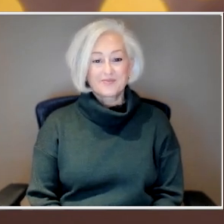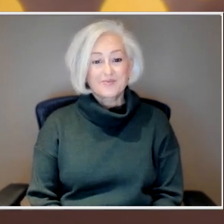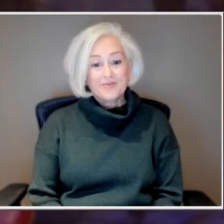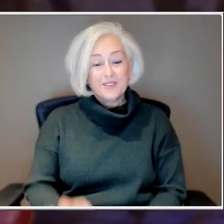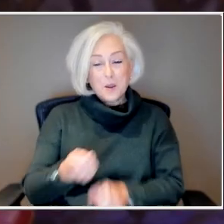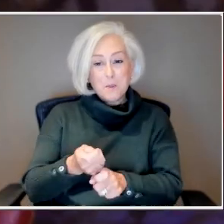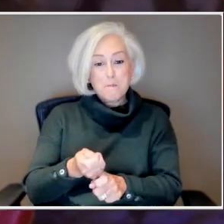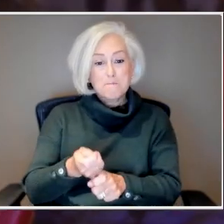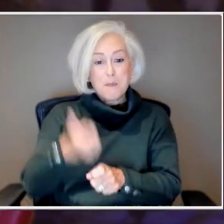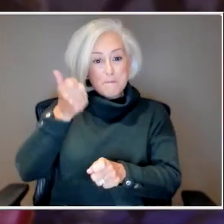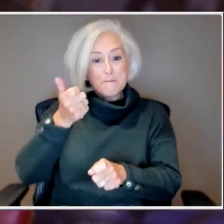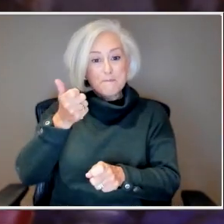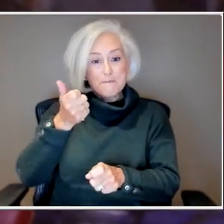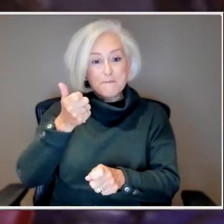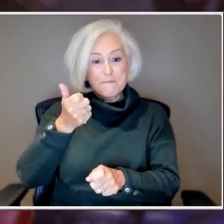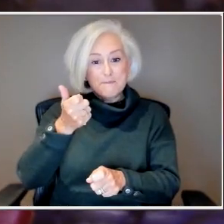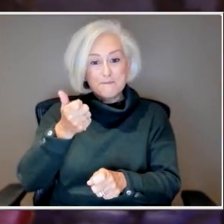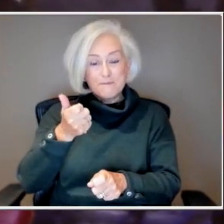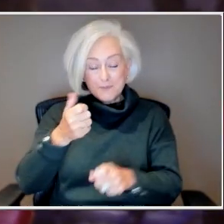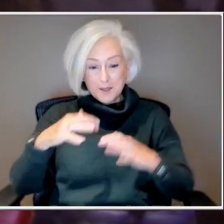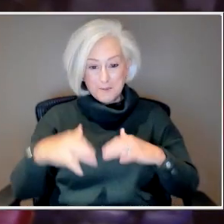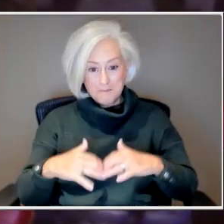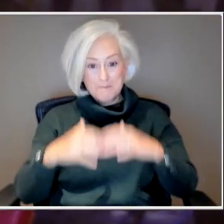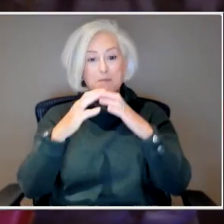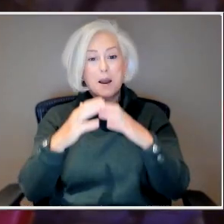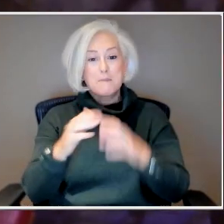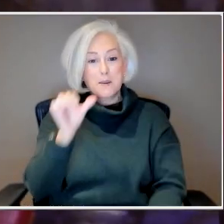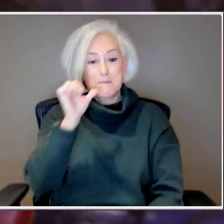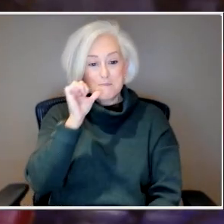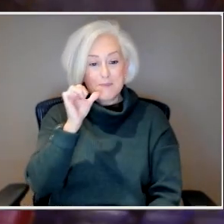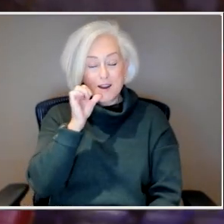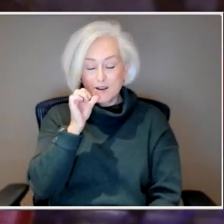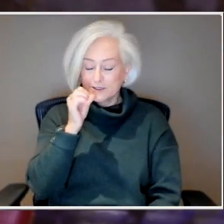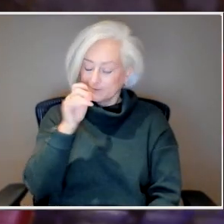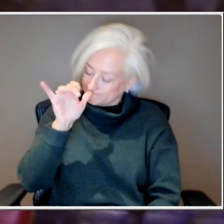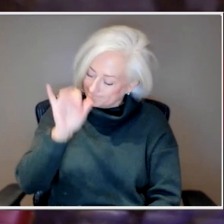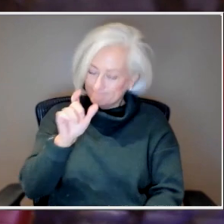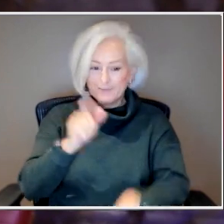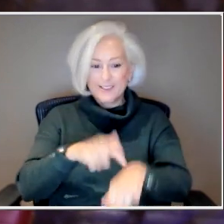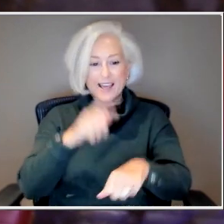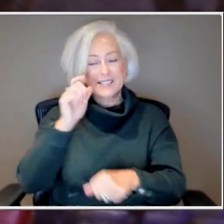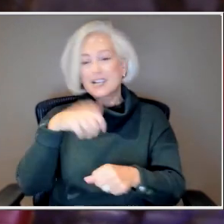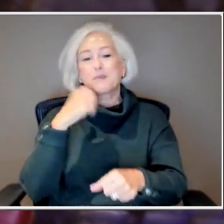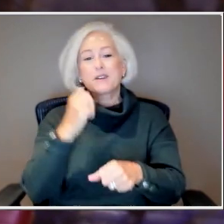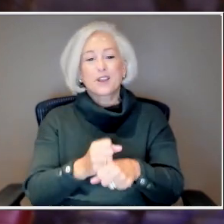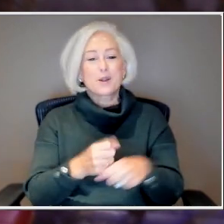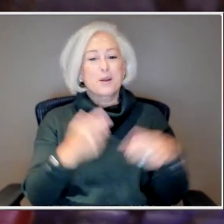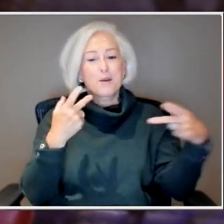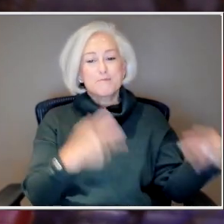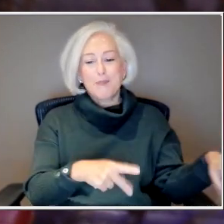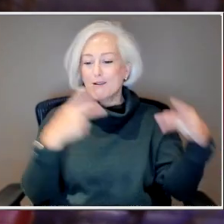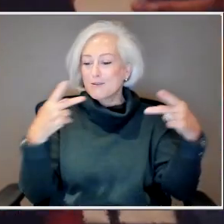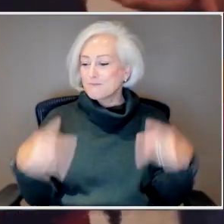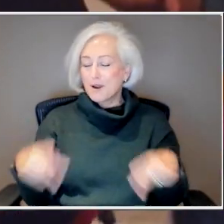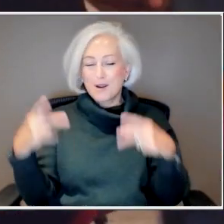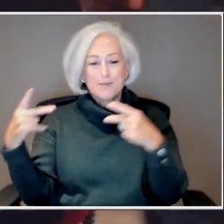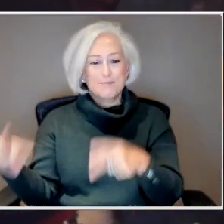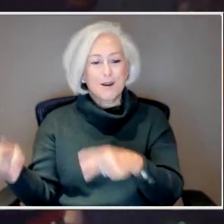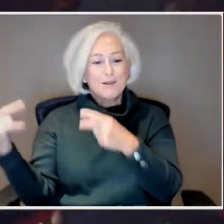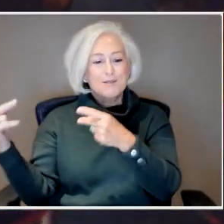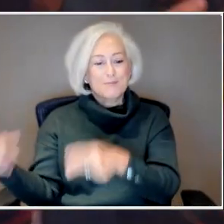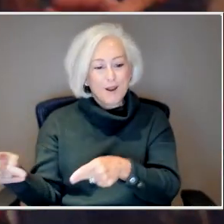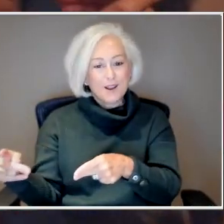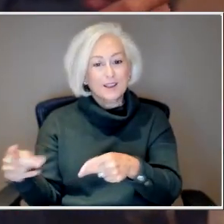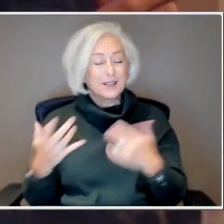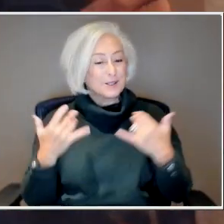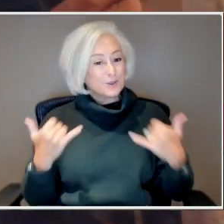shops, pop-up bars. It is that time of the year with parties, and more holiday parties. On today's All Things Heart, what